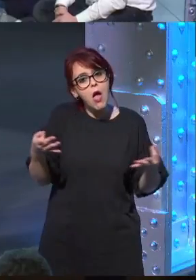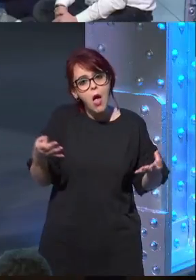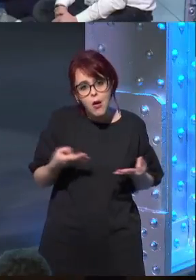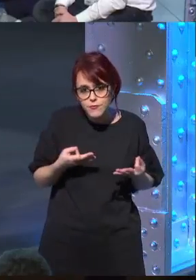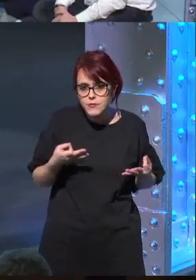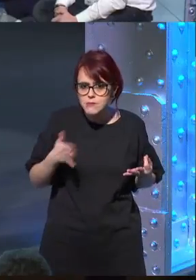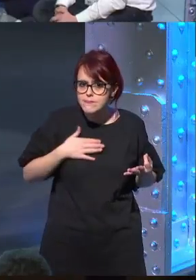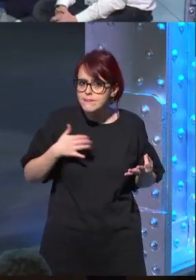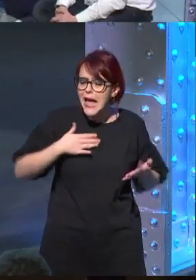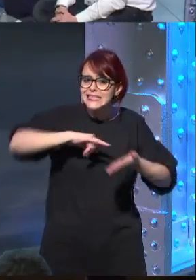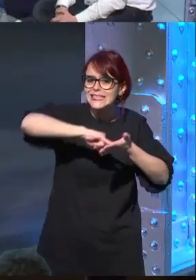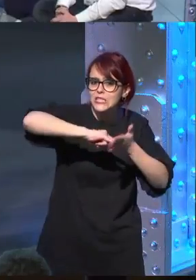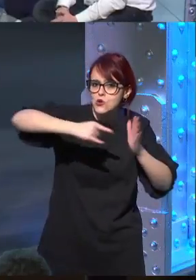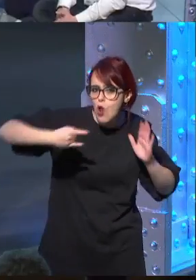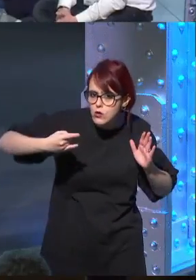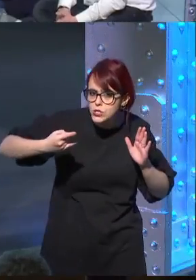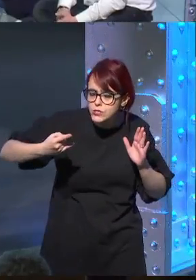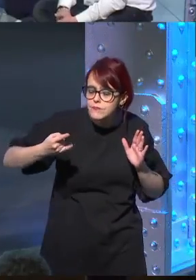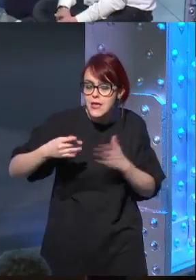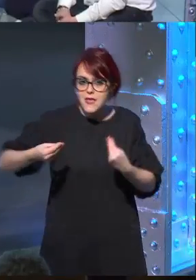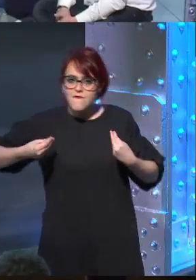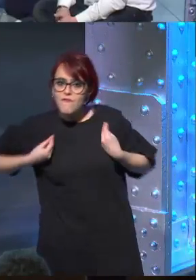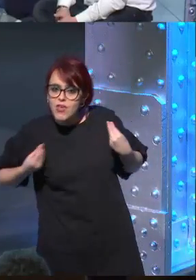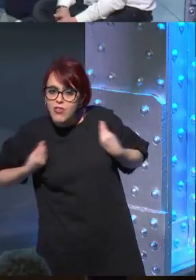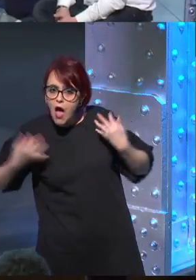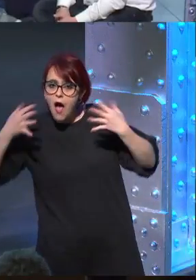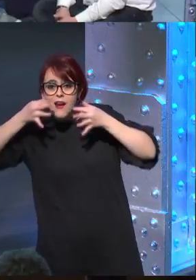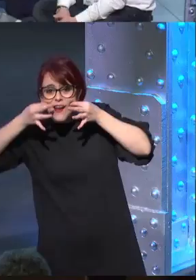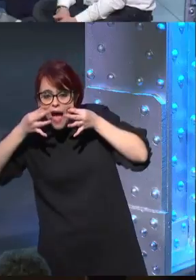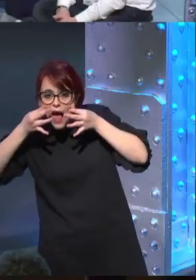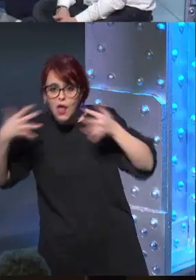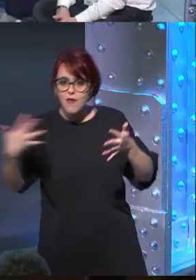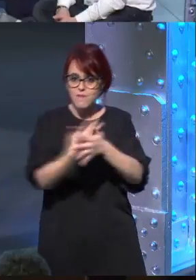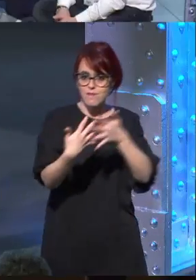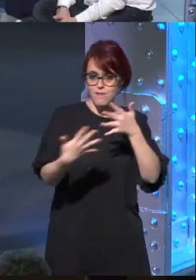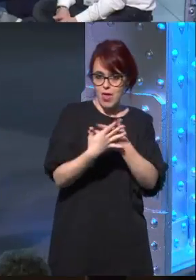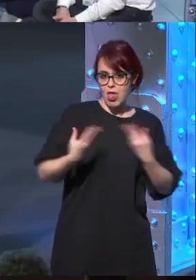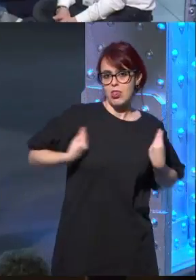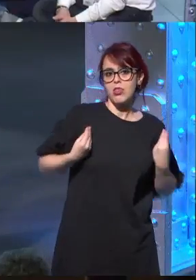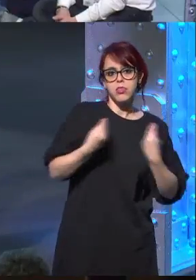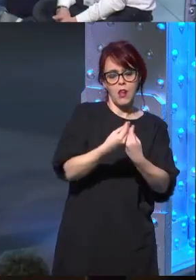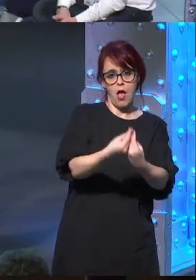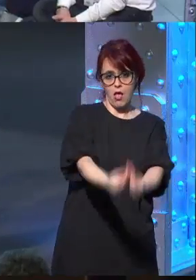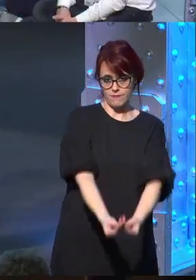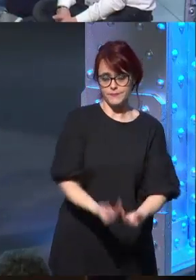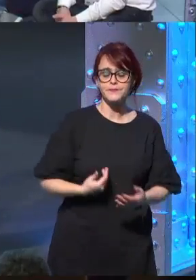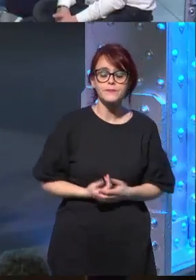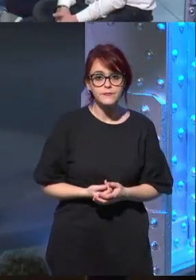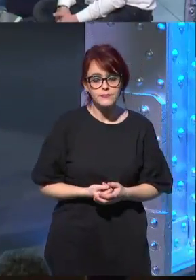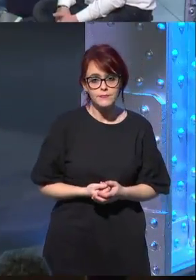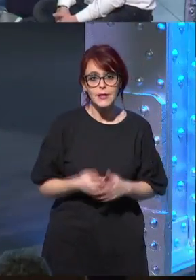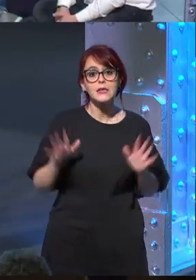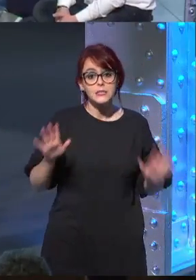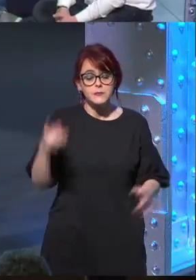every aspect of their lives. And as a mass, we need to learn the ways to incorporate this technology, and at the same time remaining